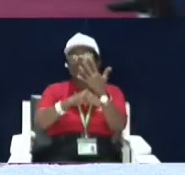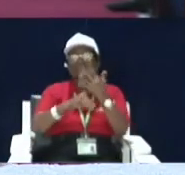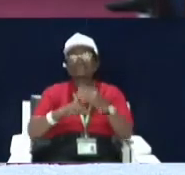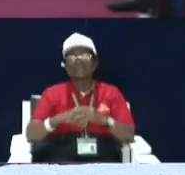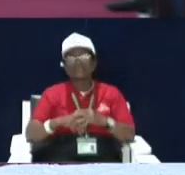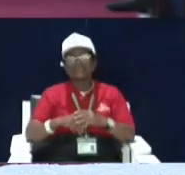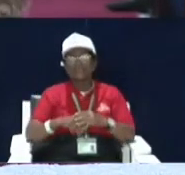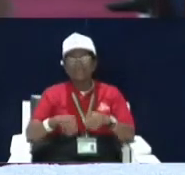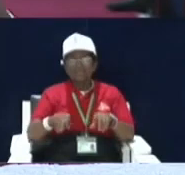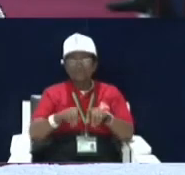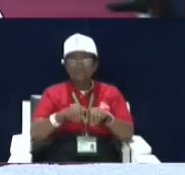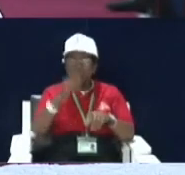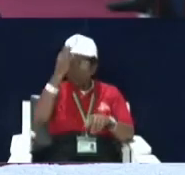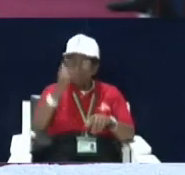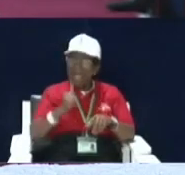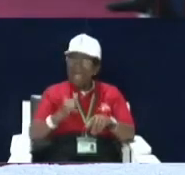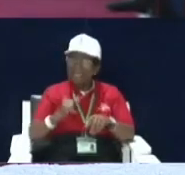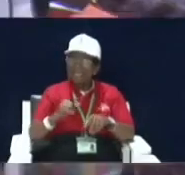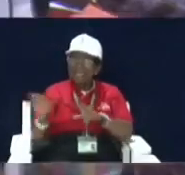You say, why are you telling us this?